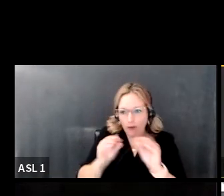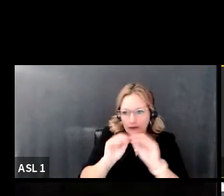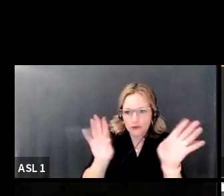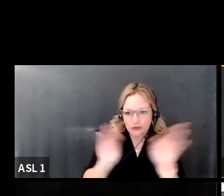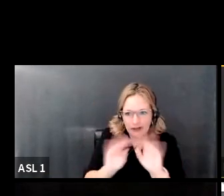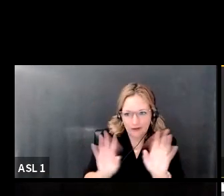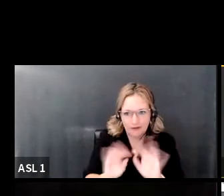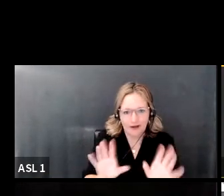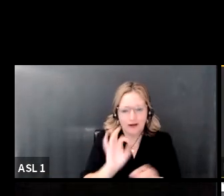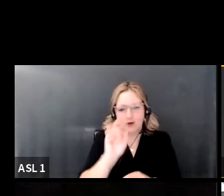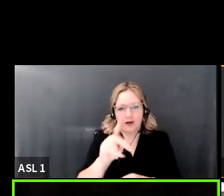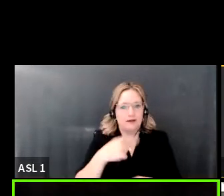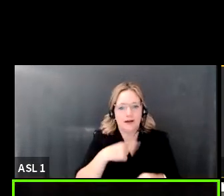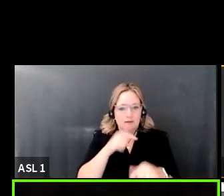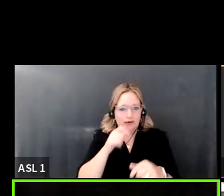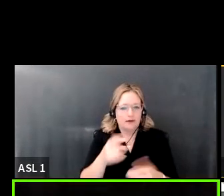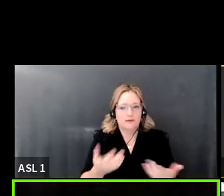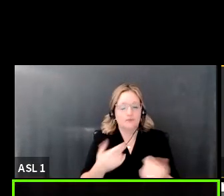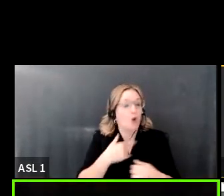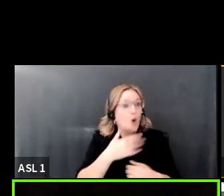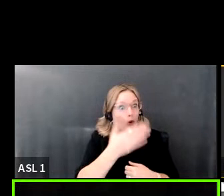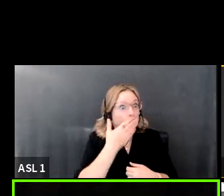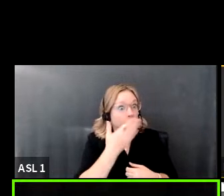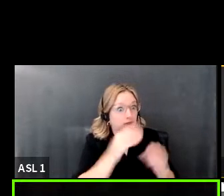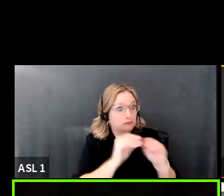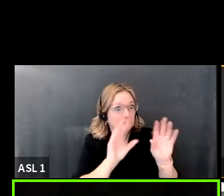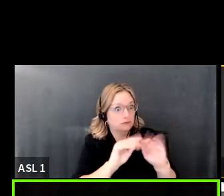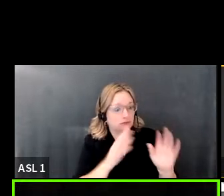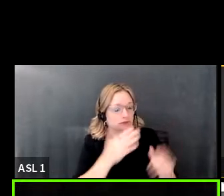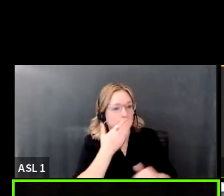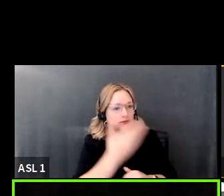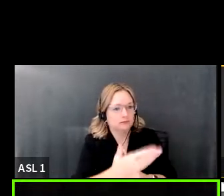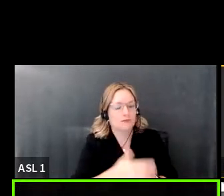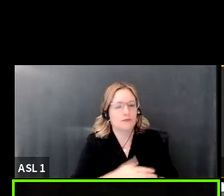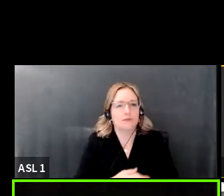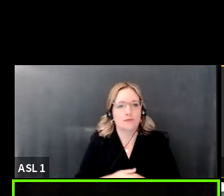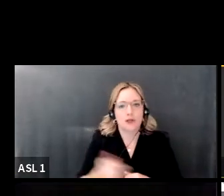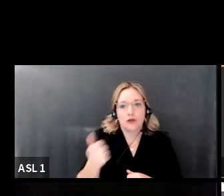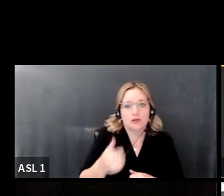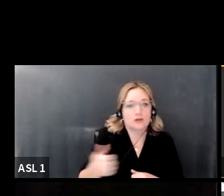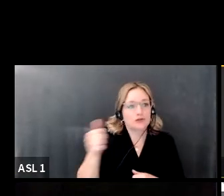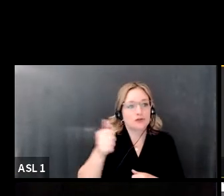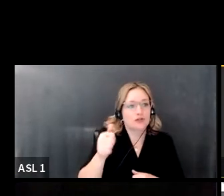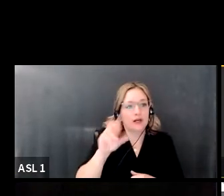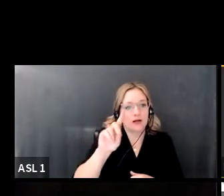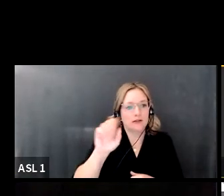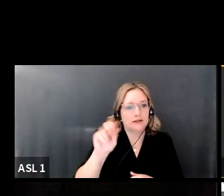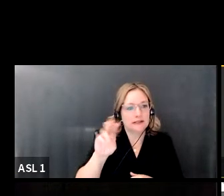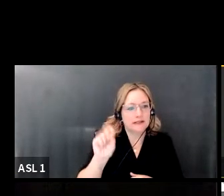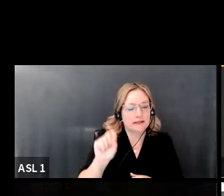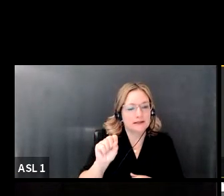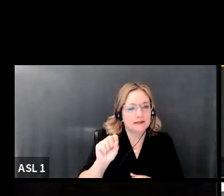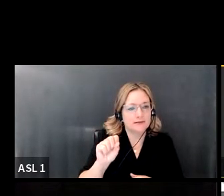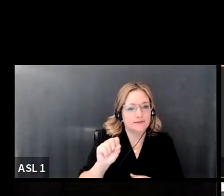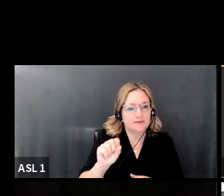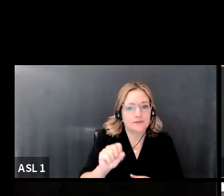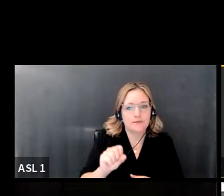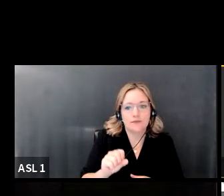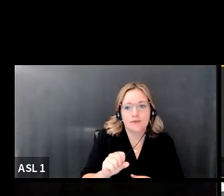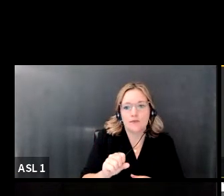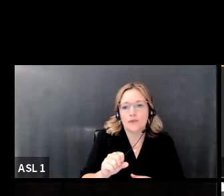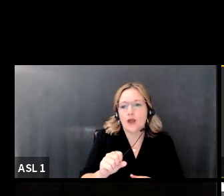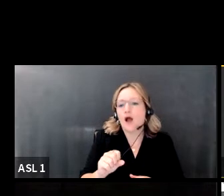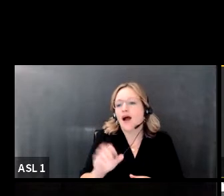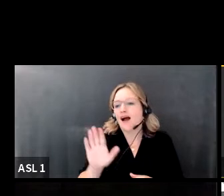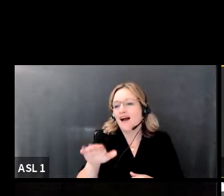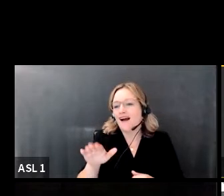clarification thank you not no that's a very good point of clarification i remember uh chair deans well i i just want to thank member johnson for the motion i think